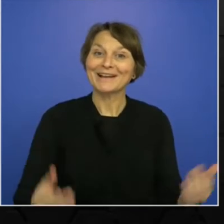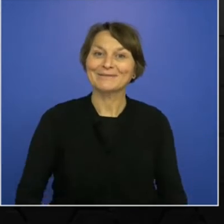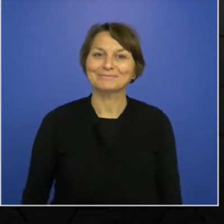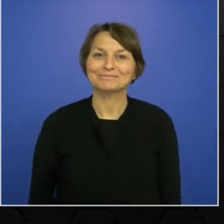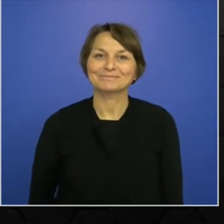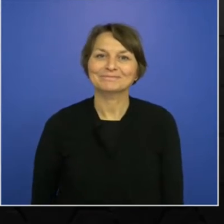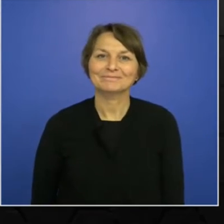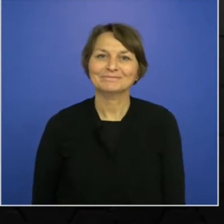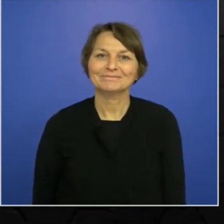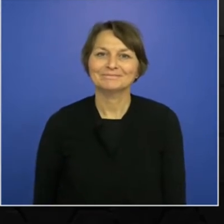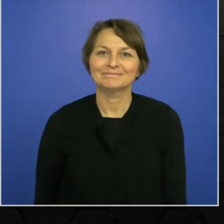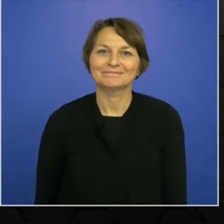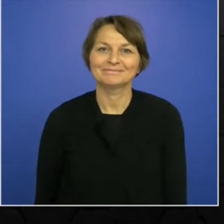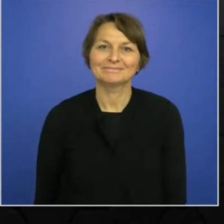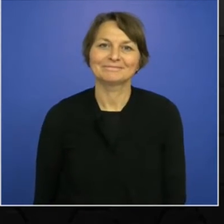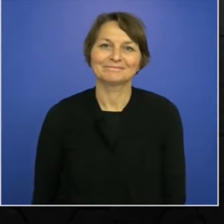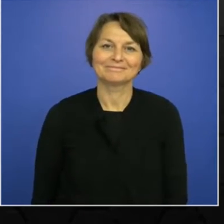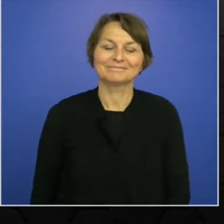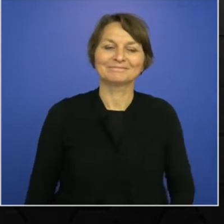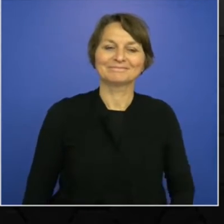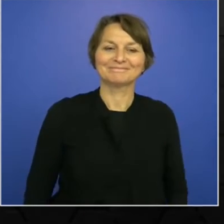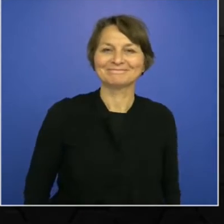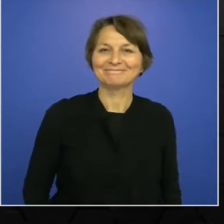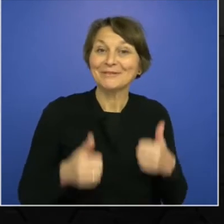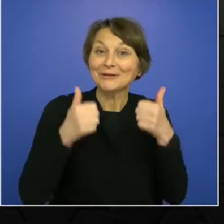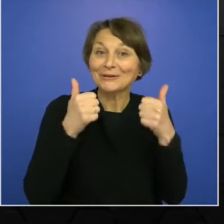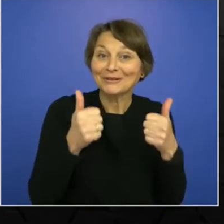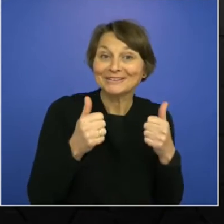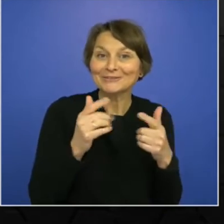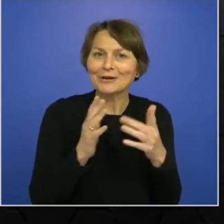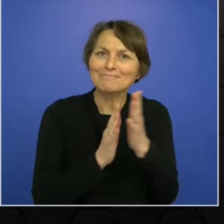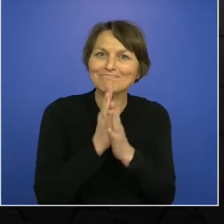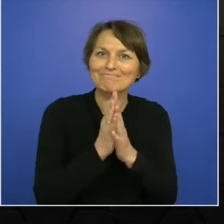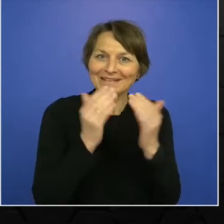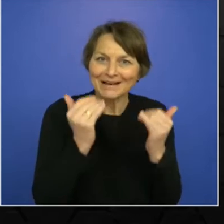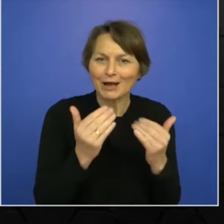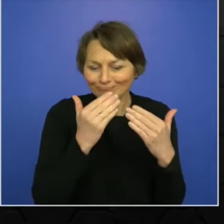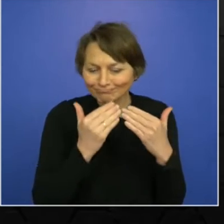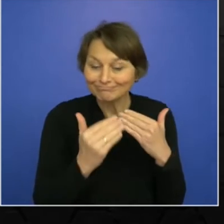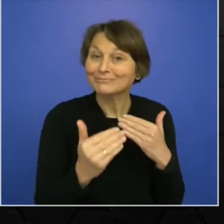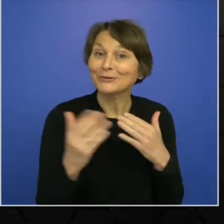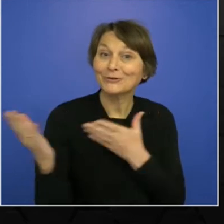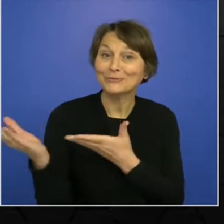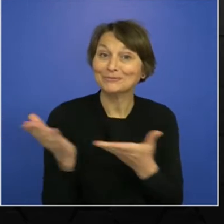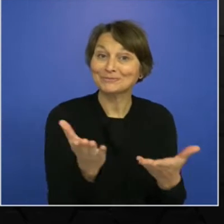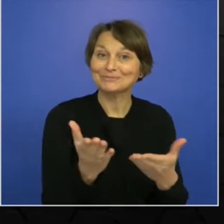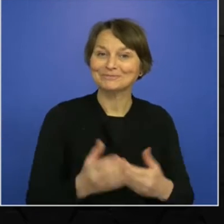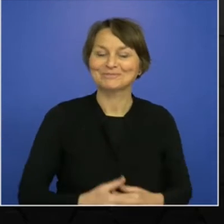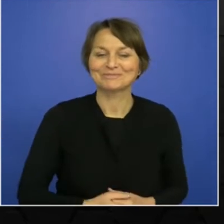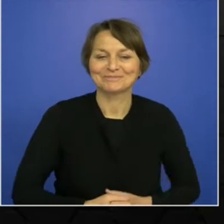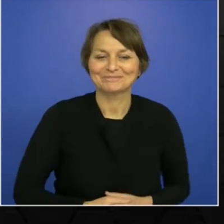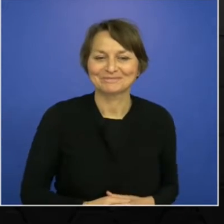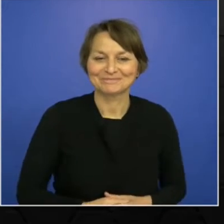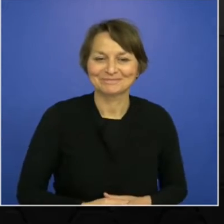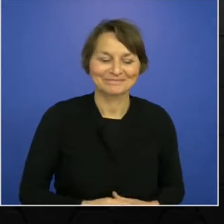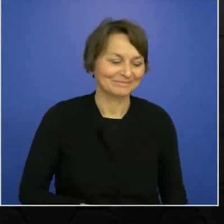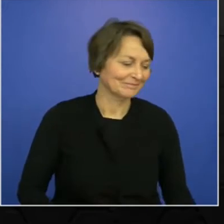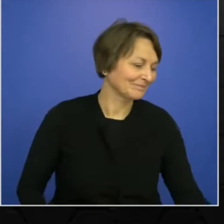sounds good. Yep, really looking forward to it. And yeah, let's get started. The stage is yours. Okay, let me share my